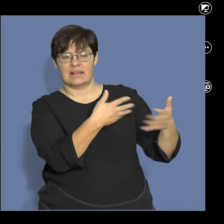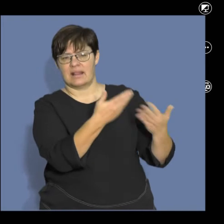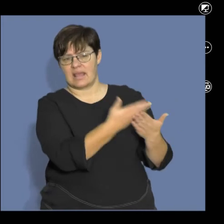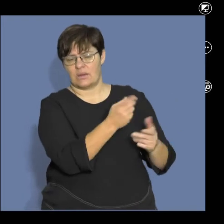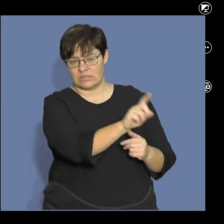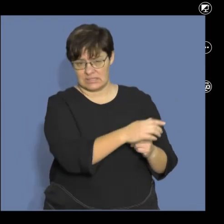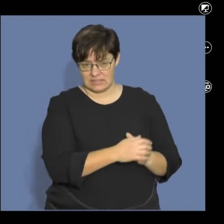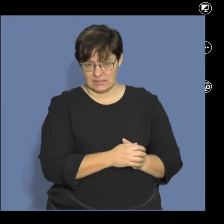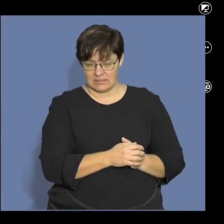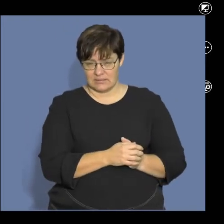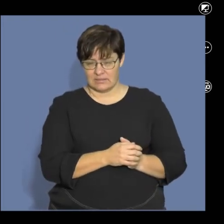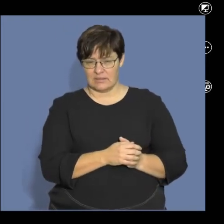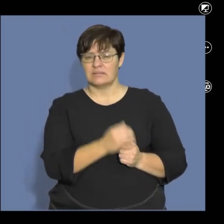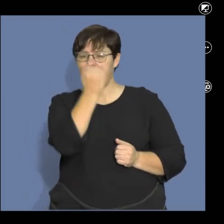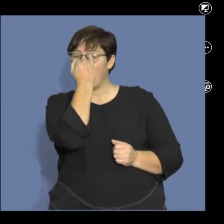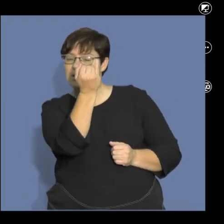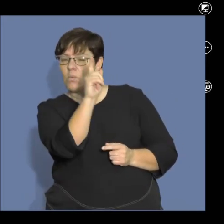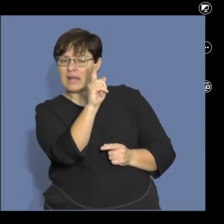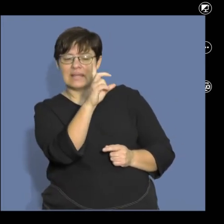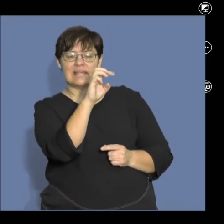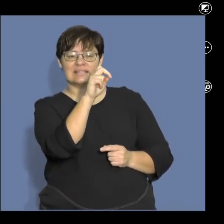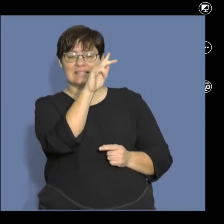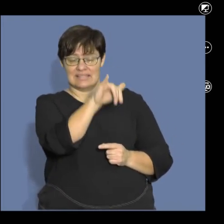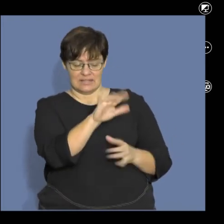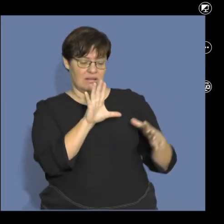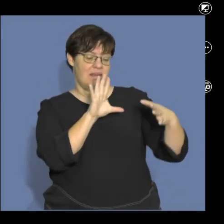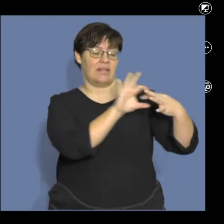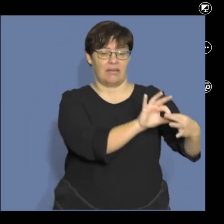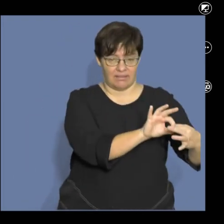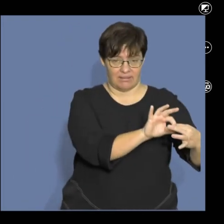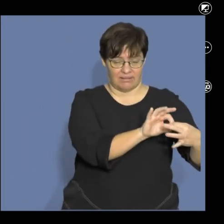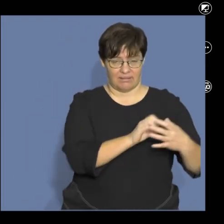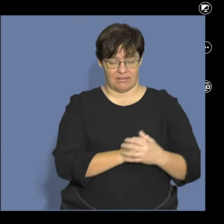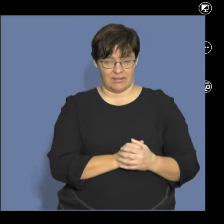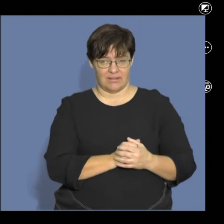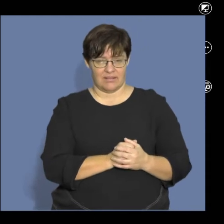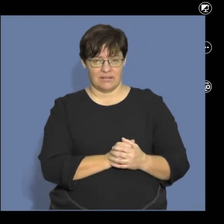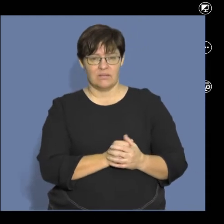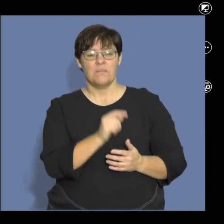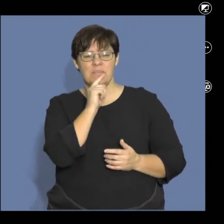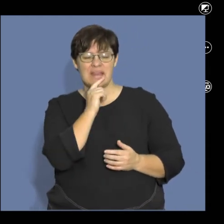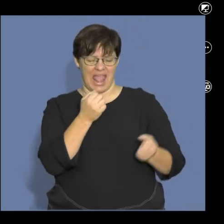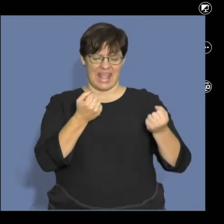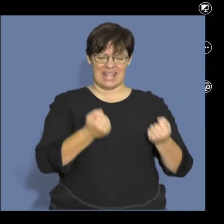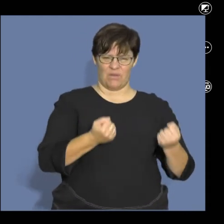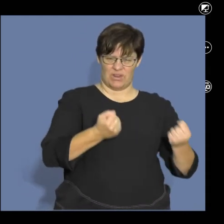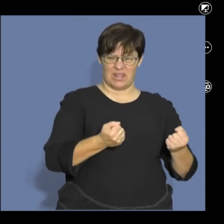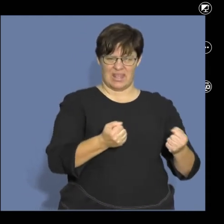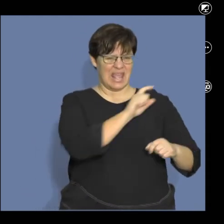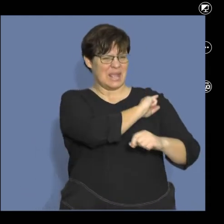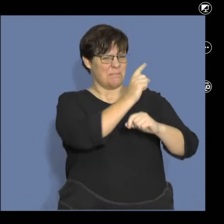it links to our idea of density. When we talk about the